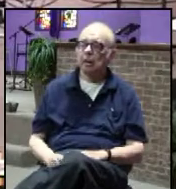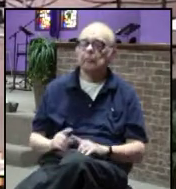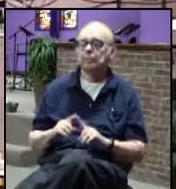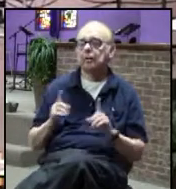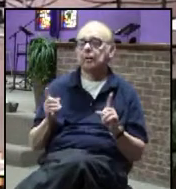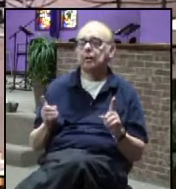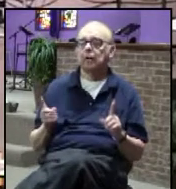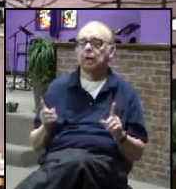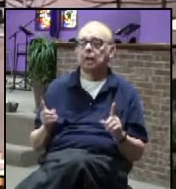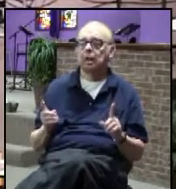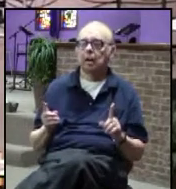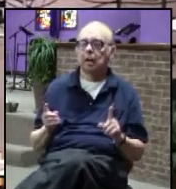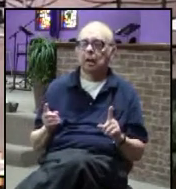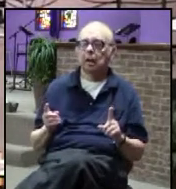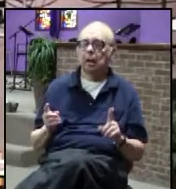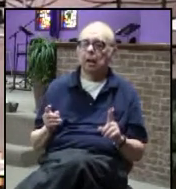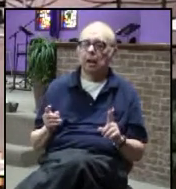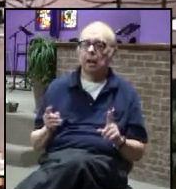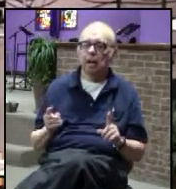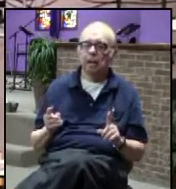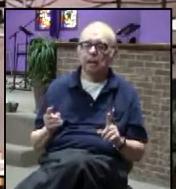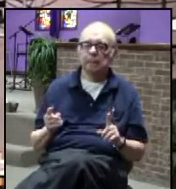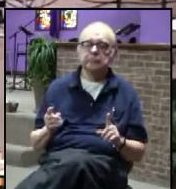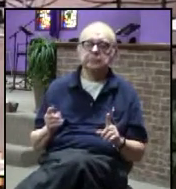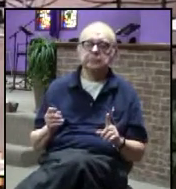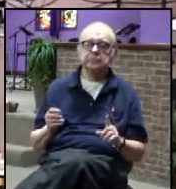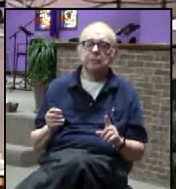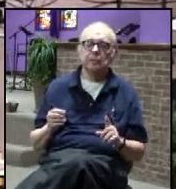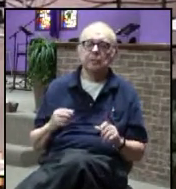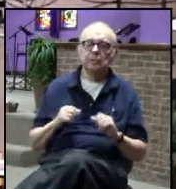But we're making impacts.